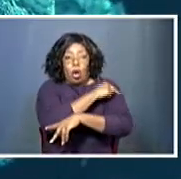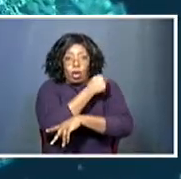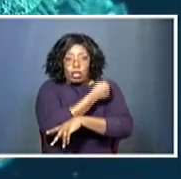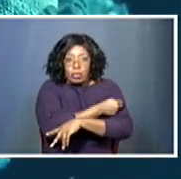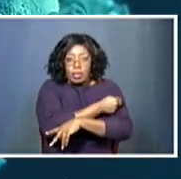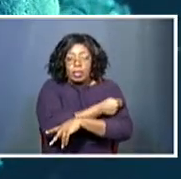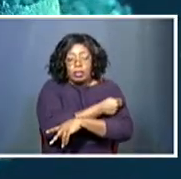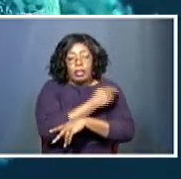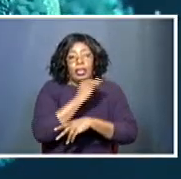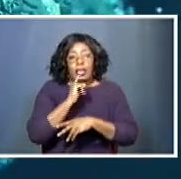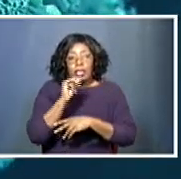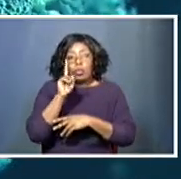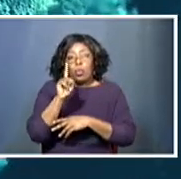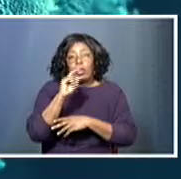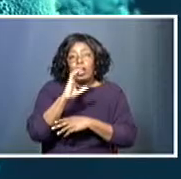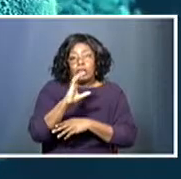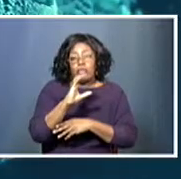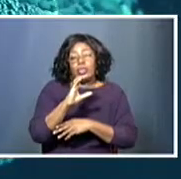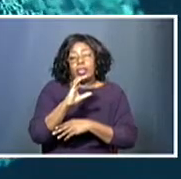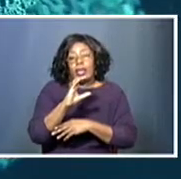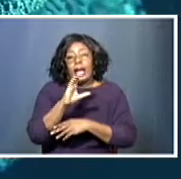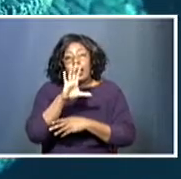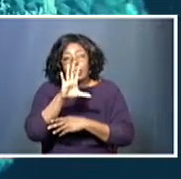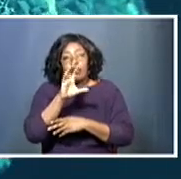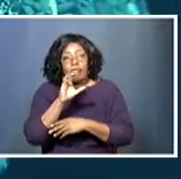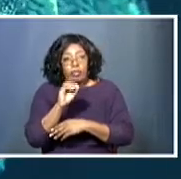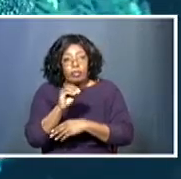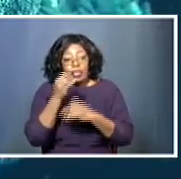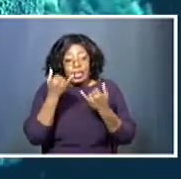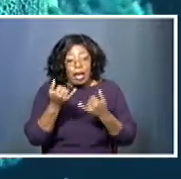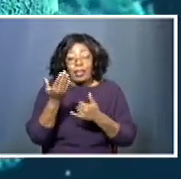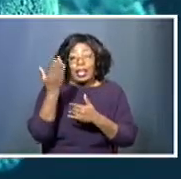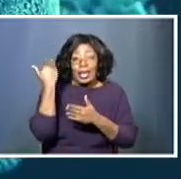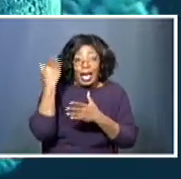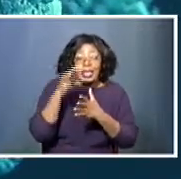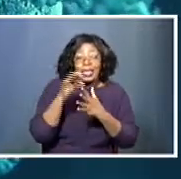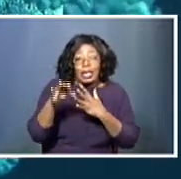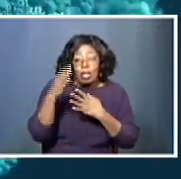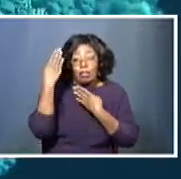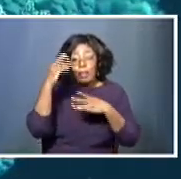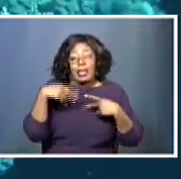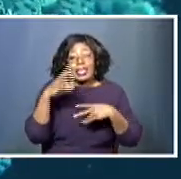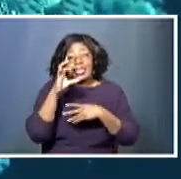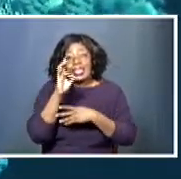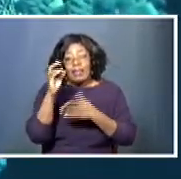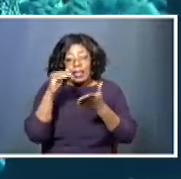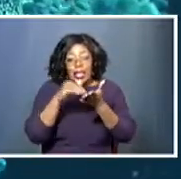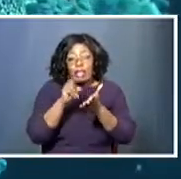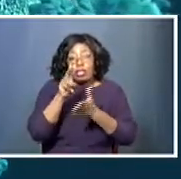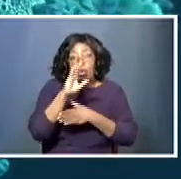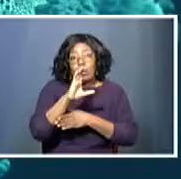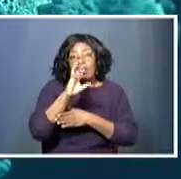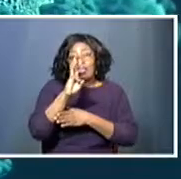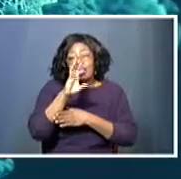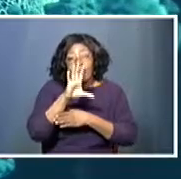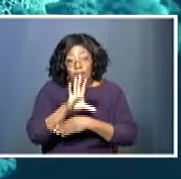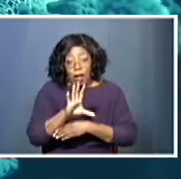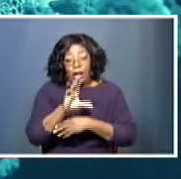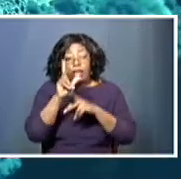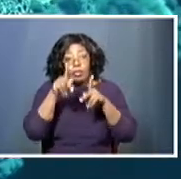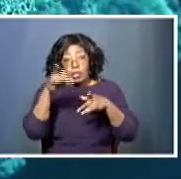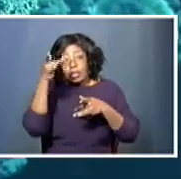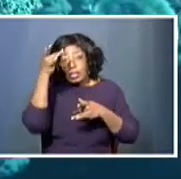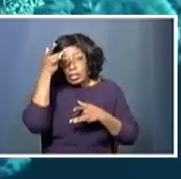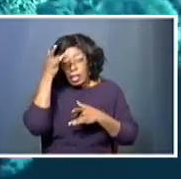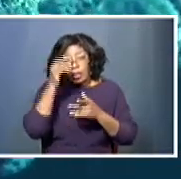inch closer to 150. Now, at last count, the Bahamas had 7,265 active